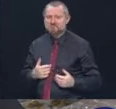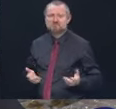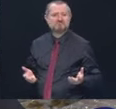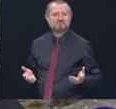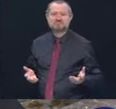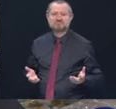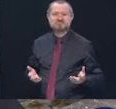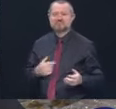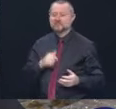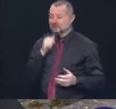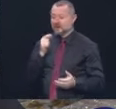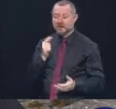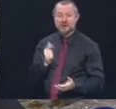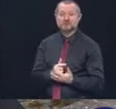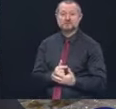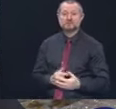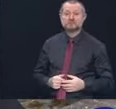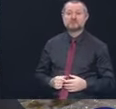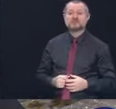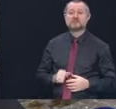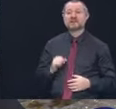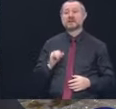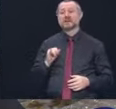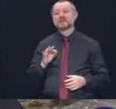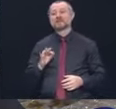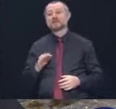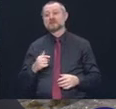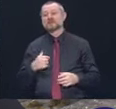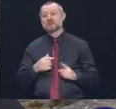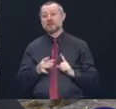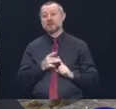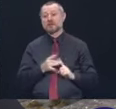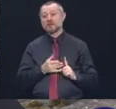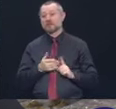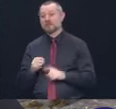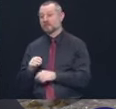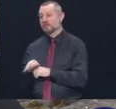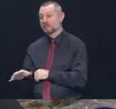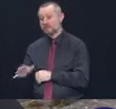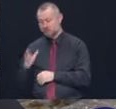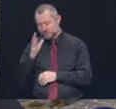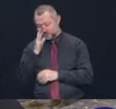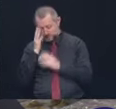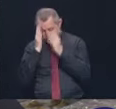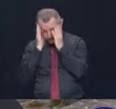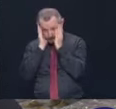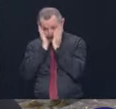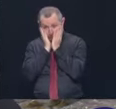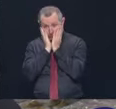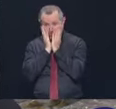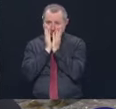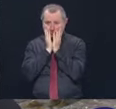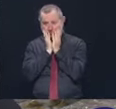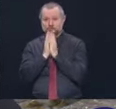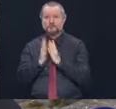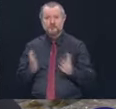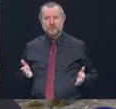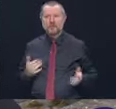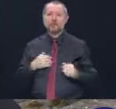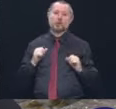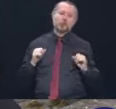And if I gave it to my mother, it would be a bad thing. What I could have done is I could